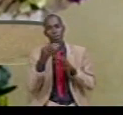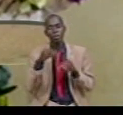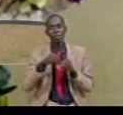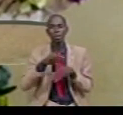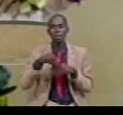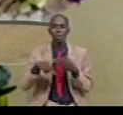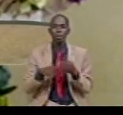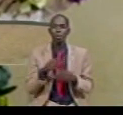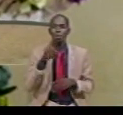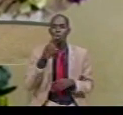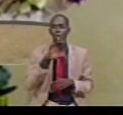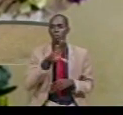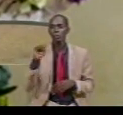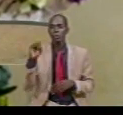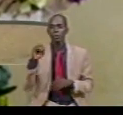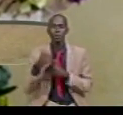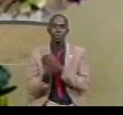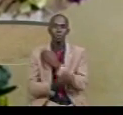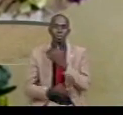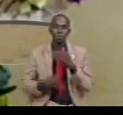countries worldwide.